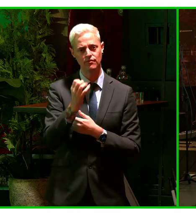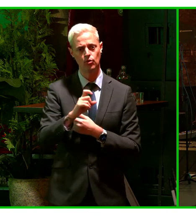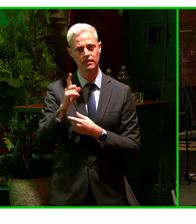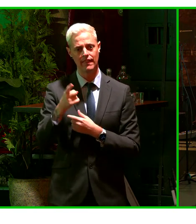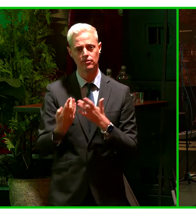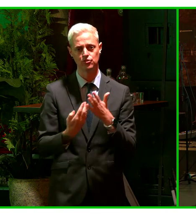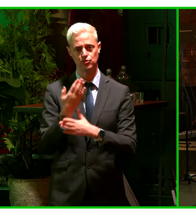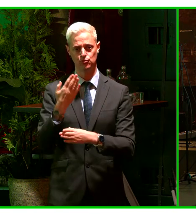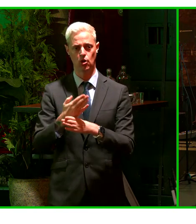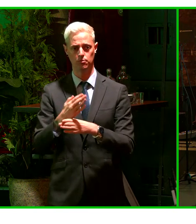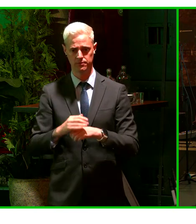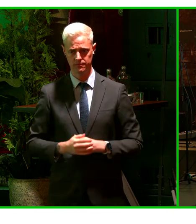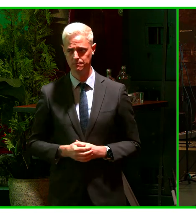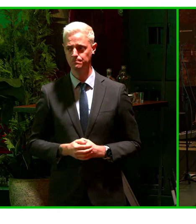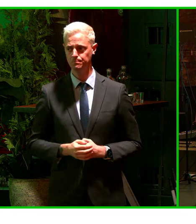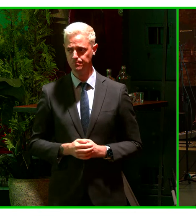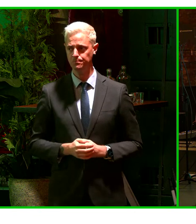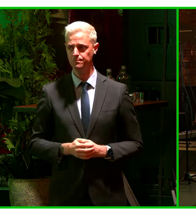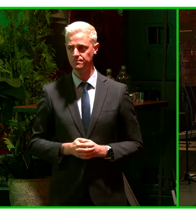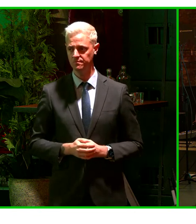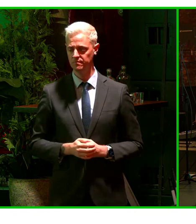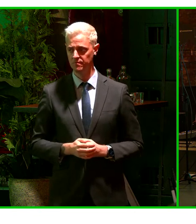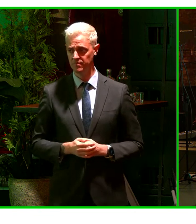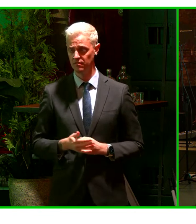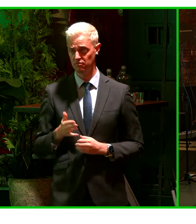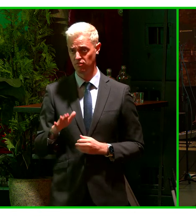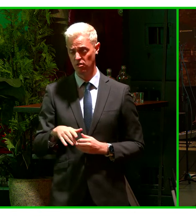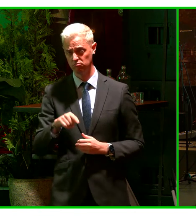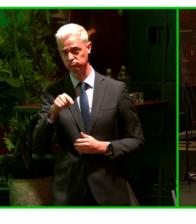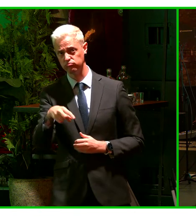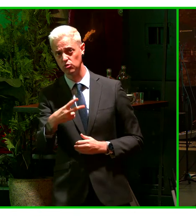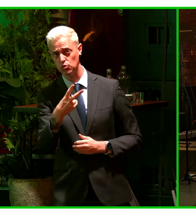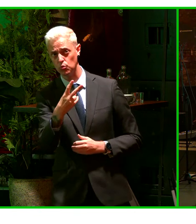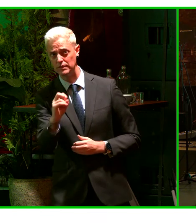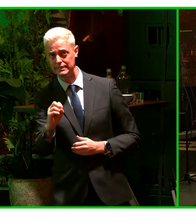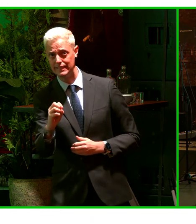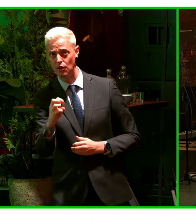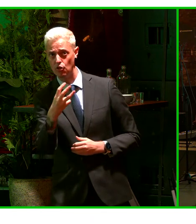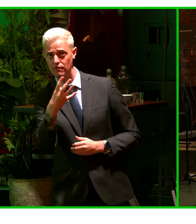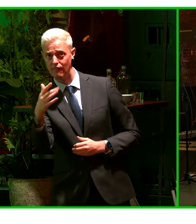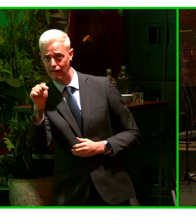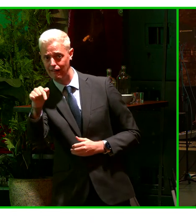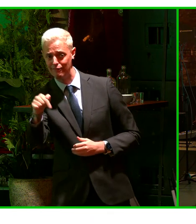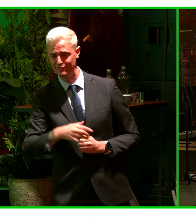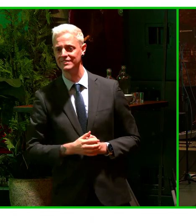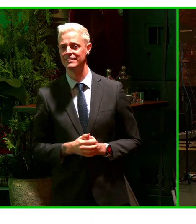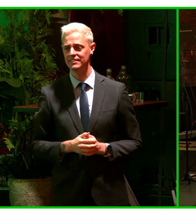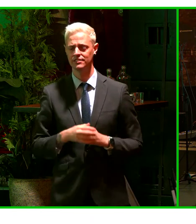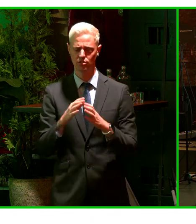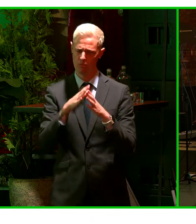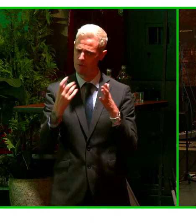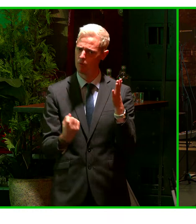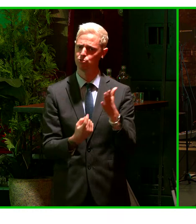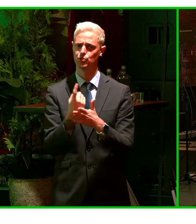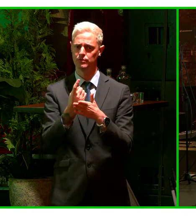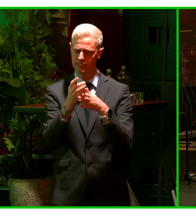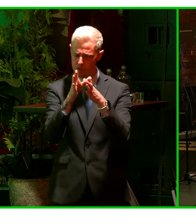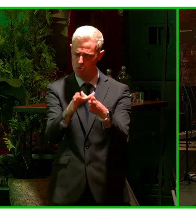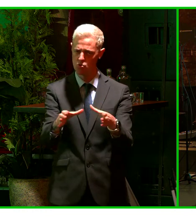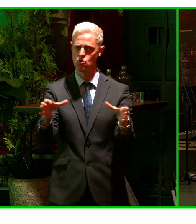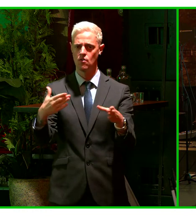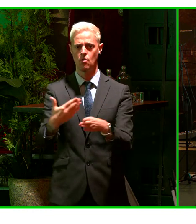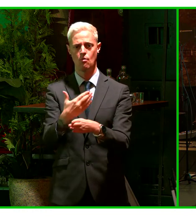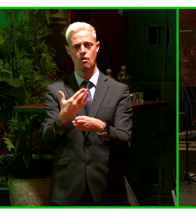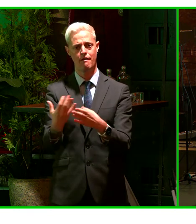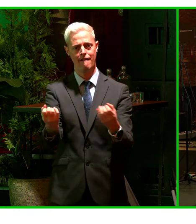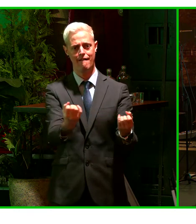240,000 new jobs by 2035. So it is a massive opportunity to level up. Echoing the messages that